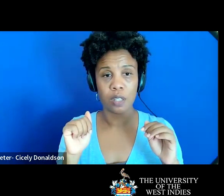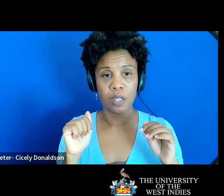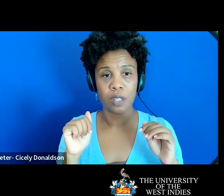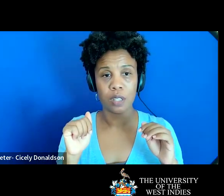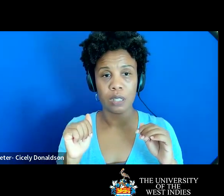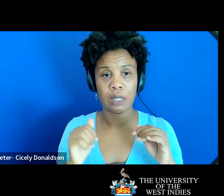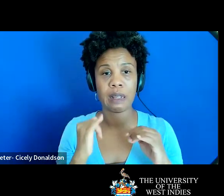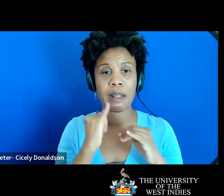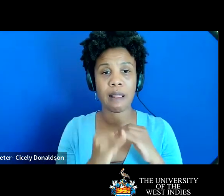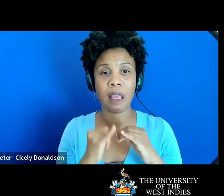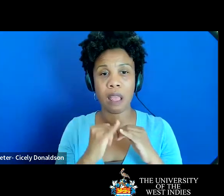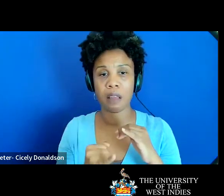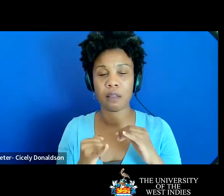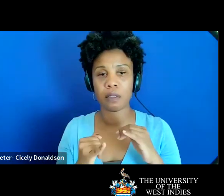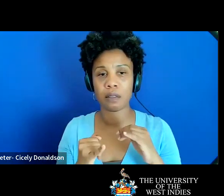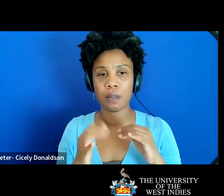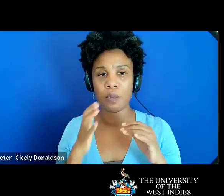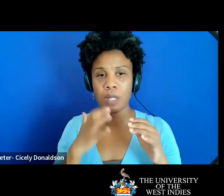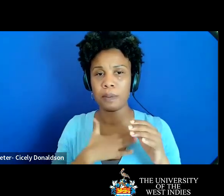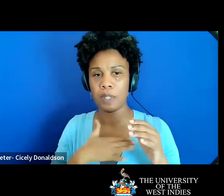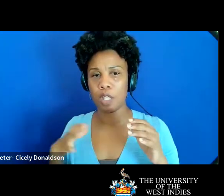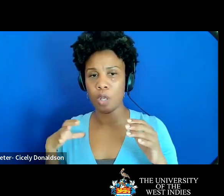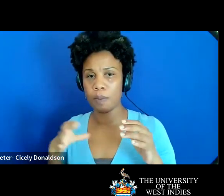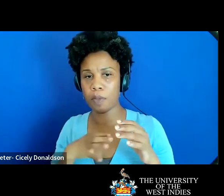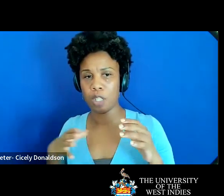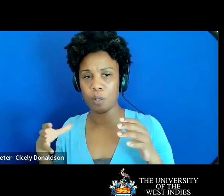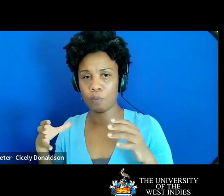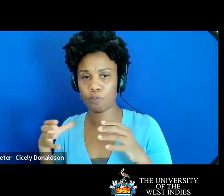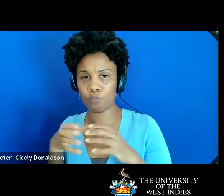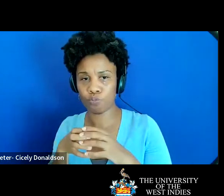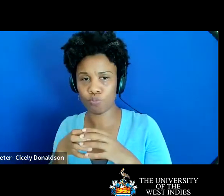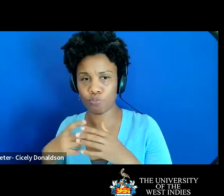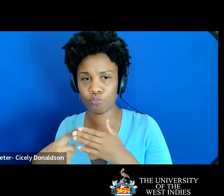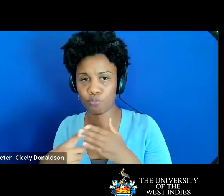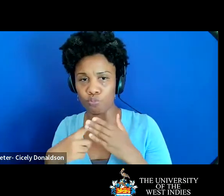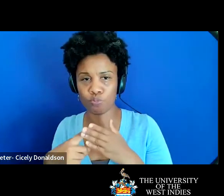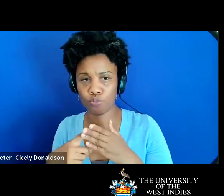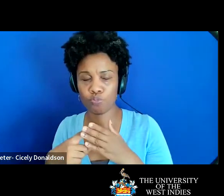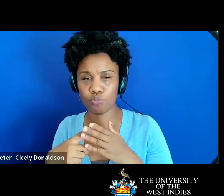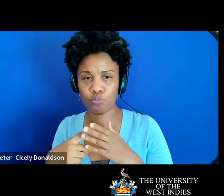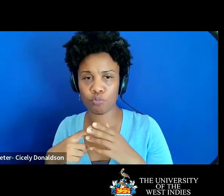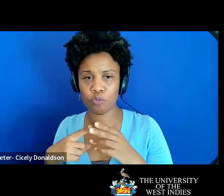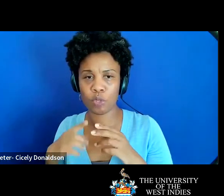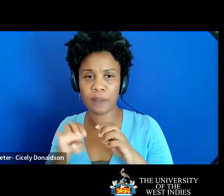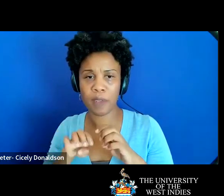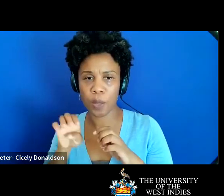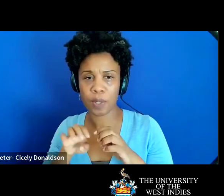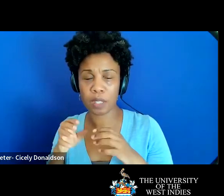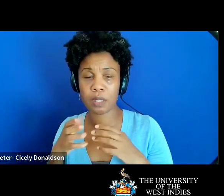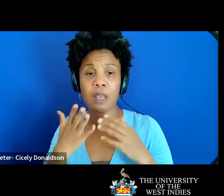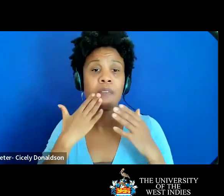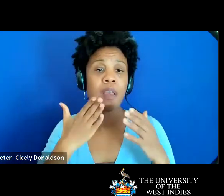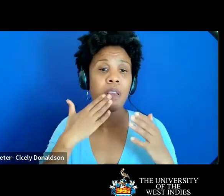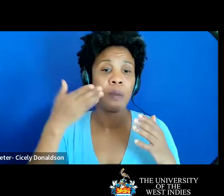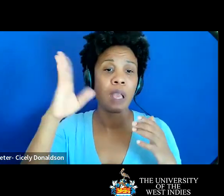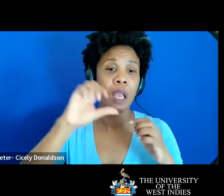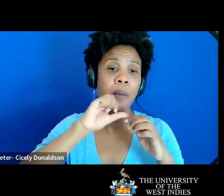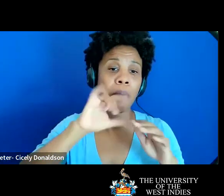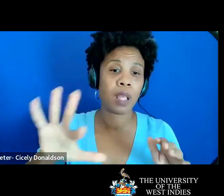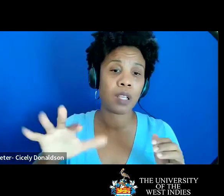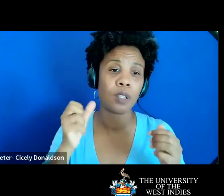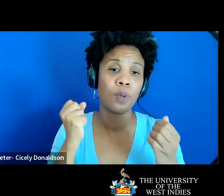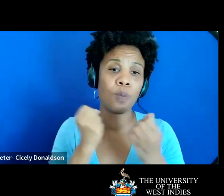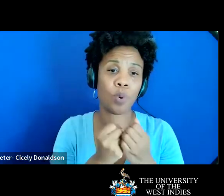committee evaluation, and then we part. Thank you very much. God be with you, and we wish you all the